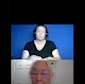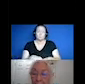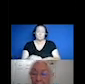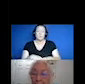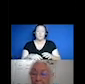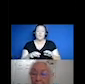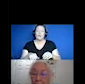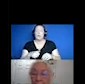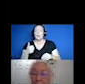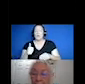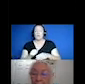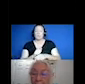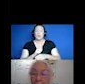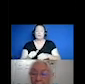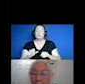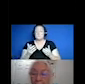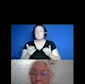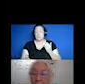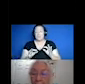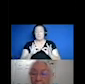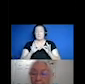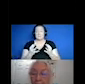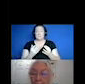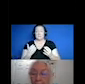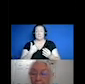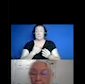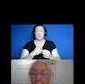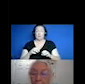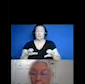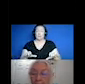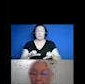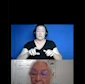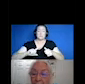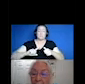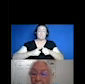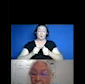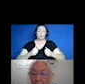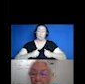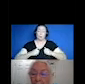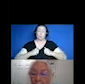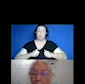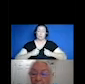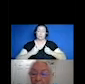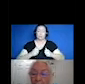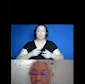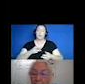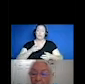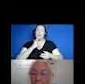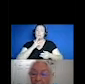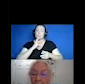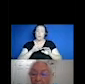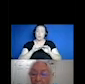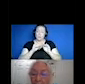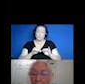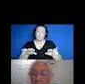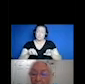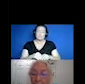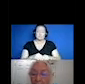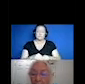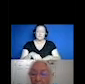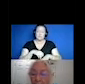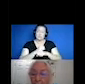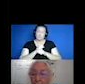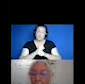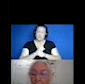And another practice could be that a family member conducts the first washing as a water blessing,